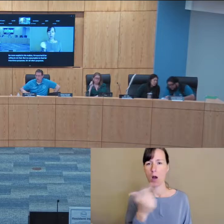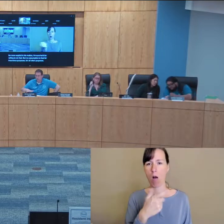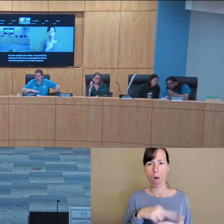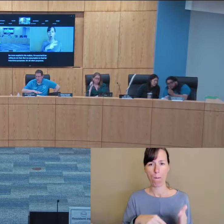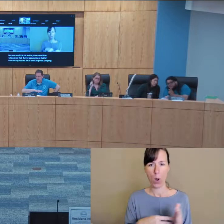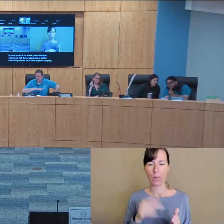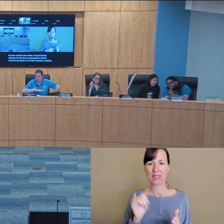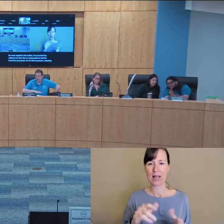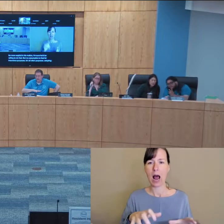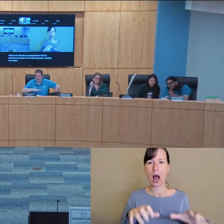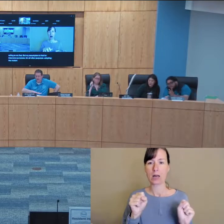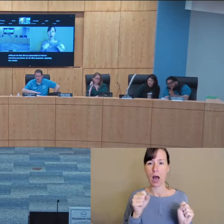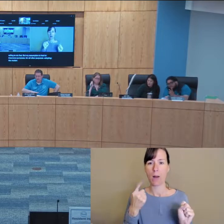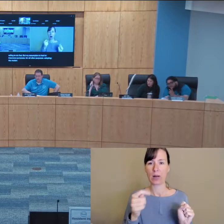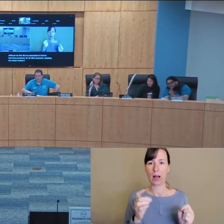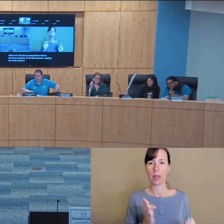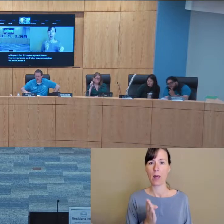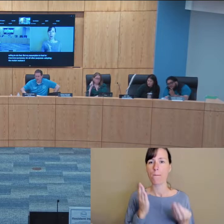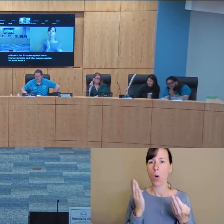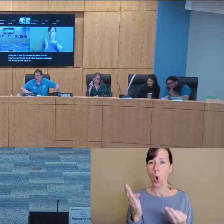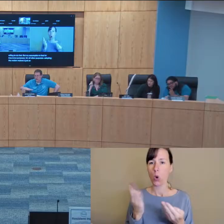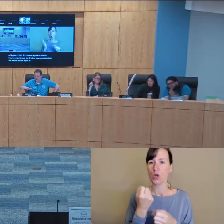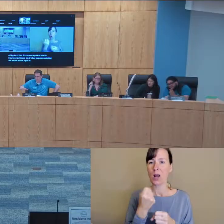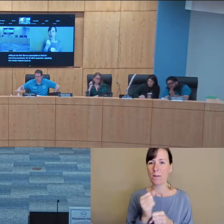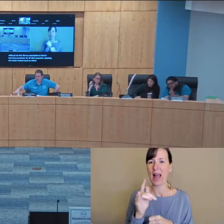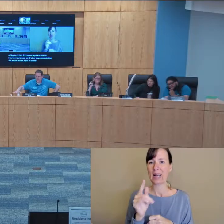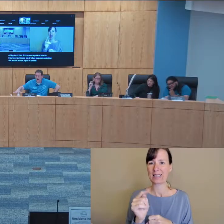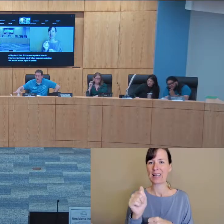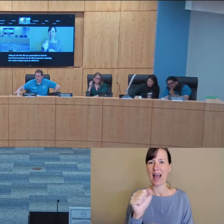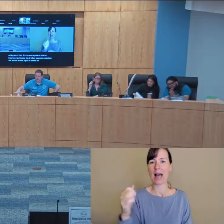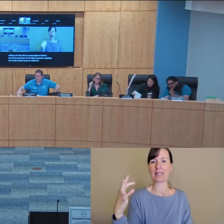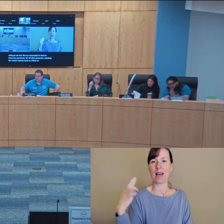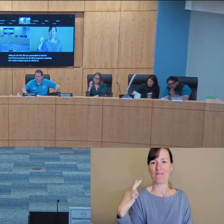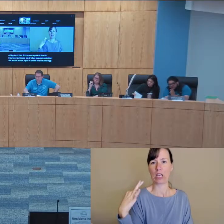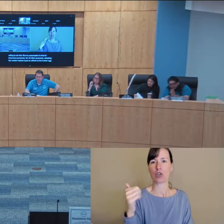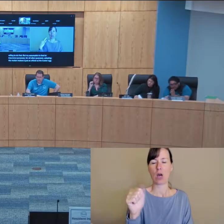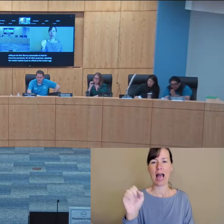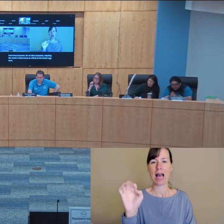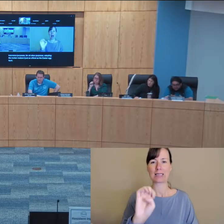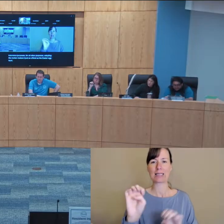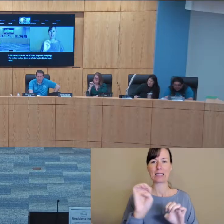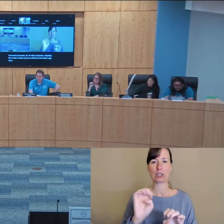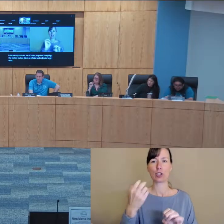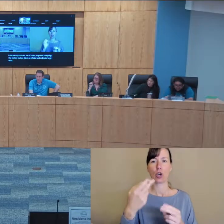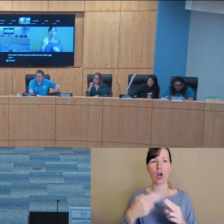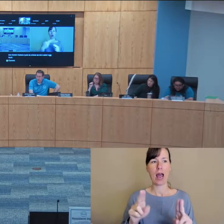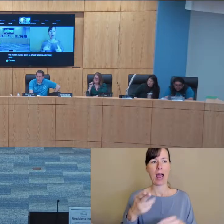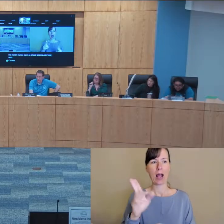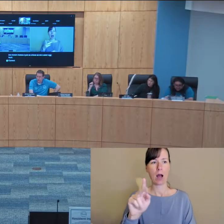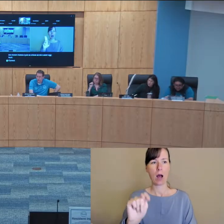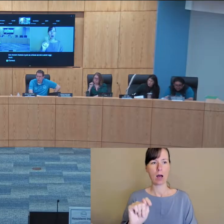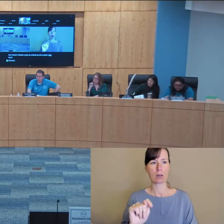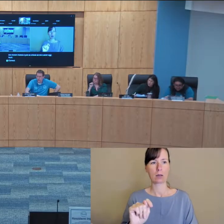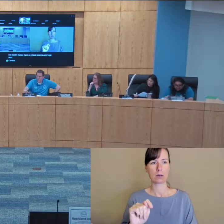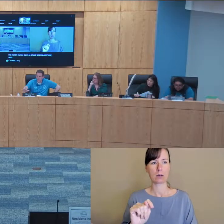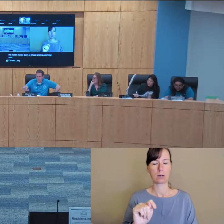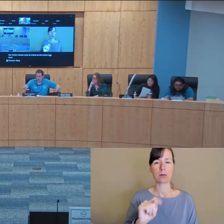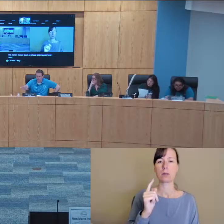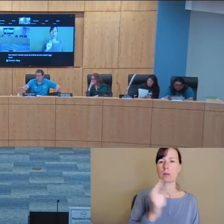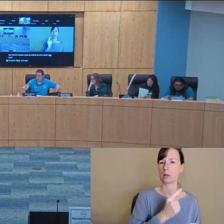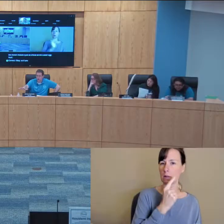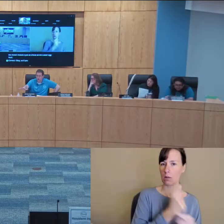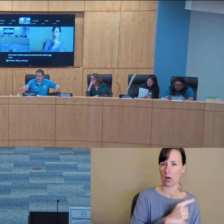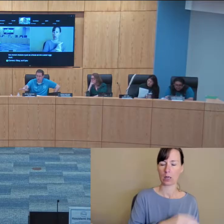adopting the motion makes it just as official as the Easter egg hunt. Correct. That's correct. Okay, so if you don't